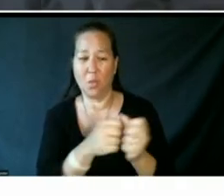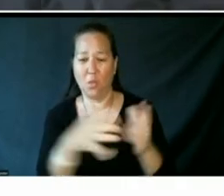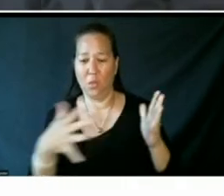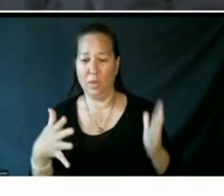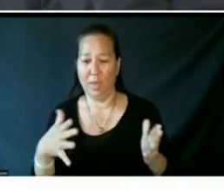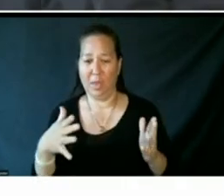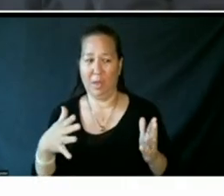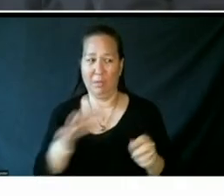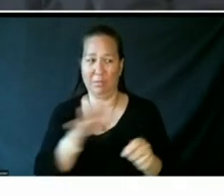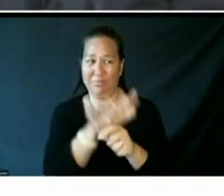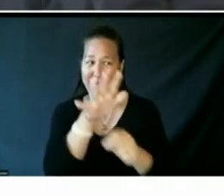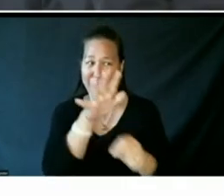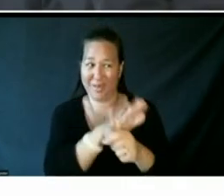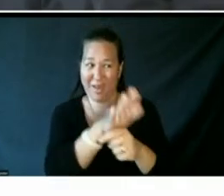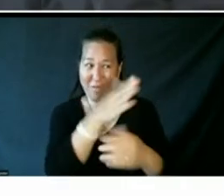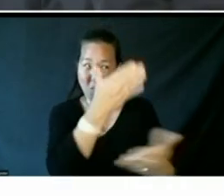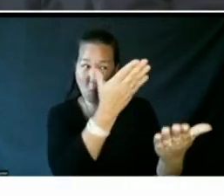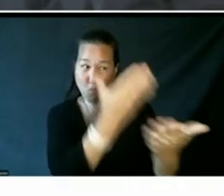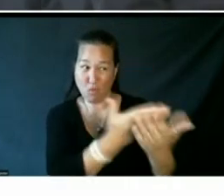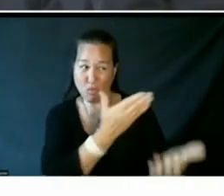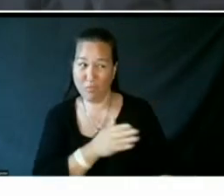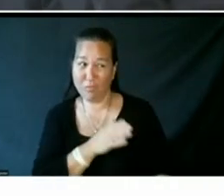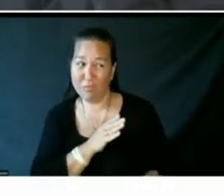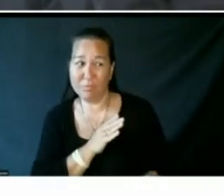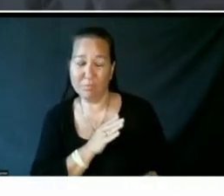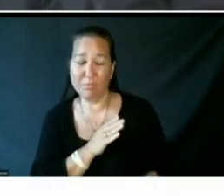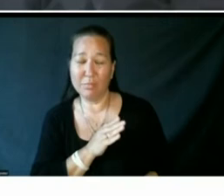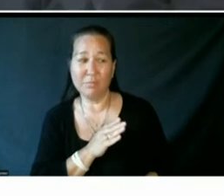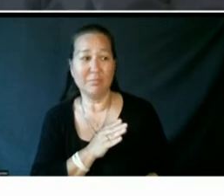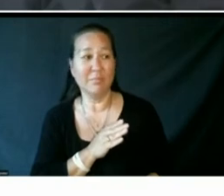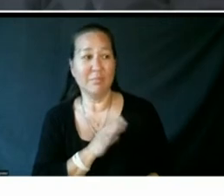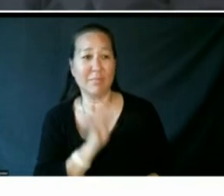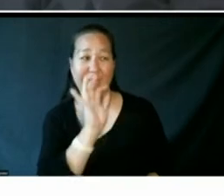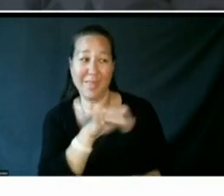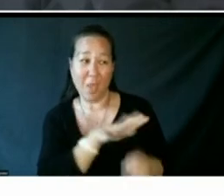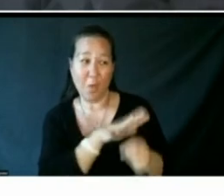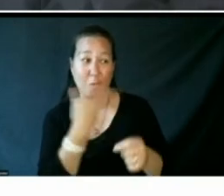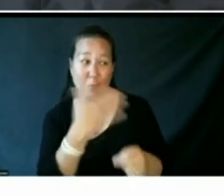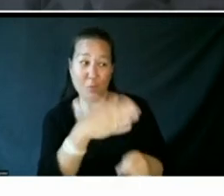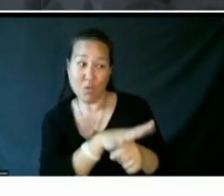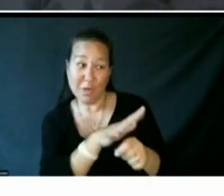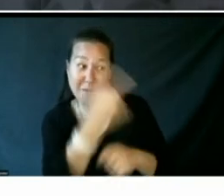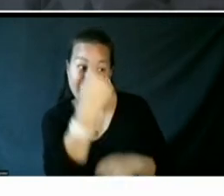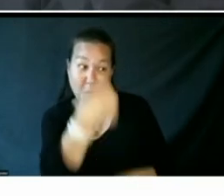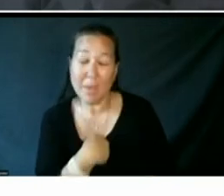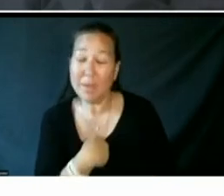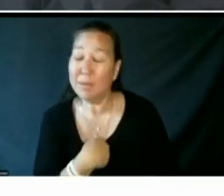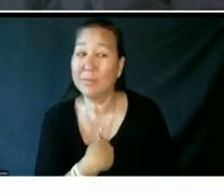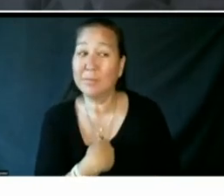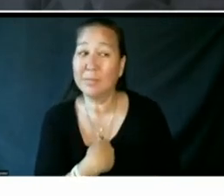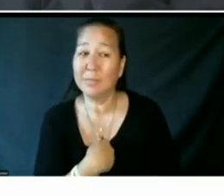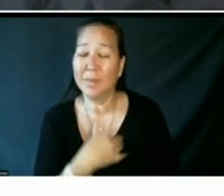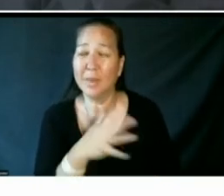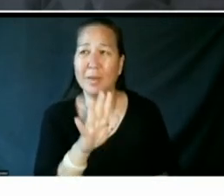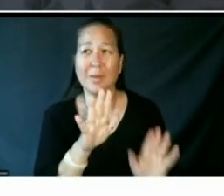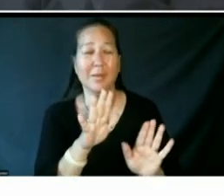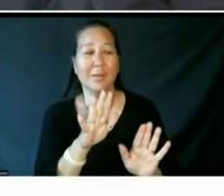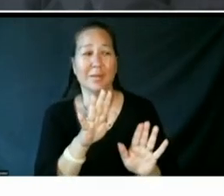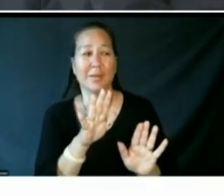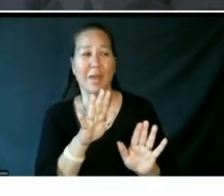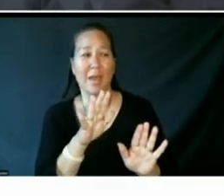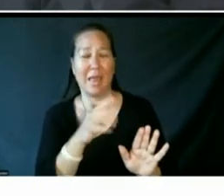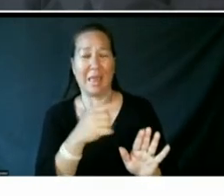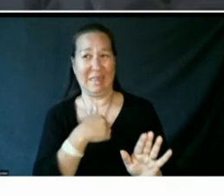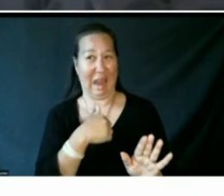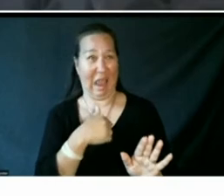sufficient proof. And that's going to be good enough with me? That I would put us through that,